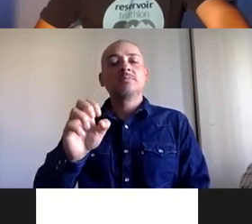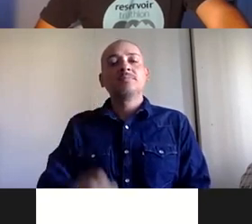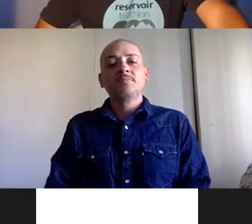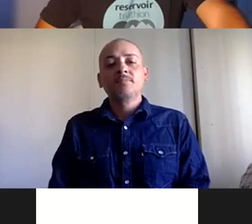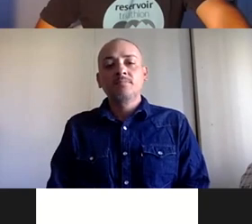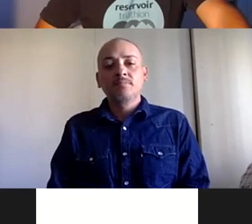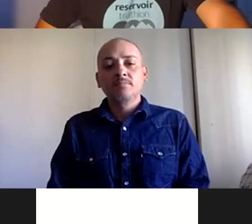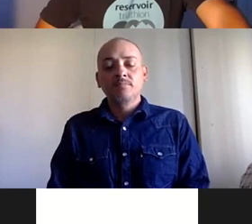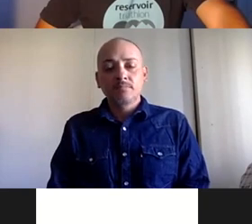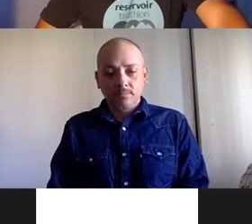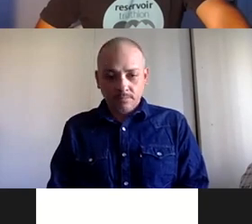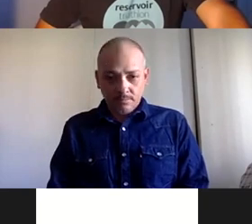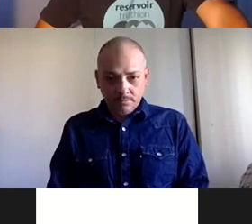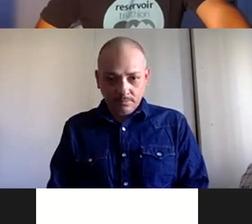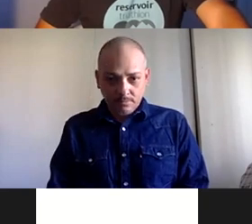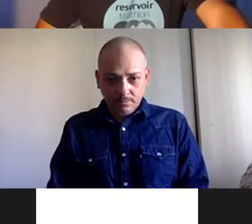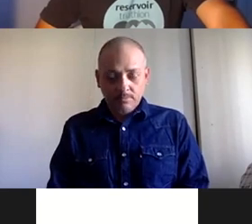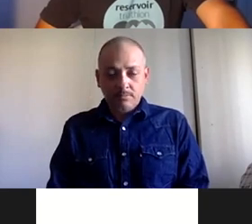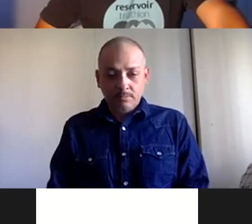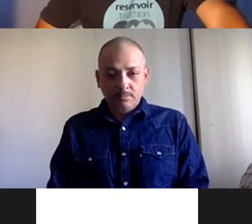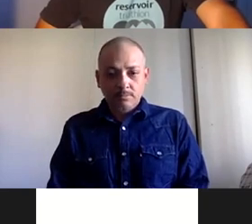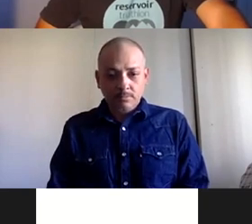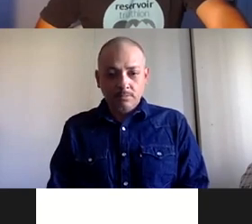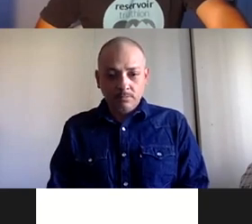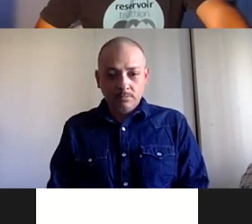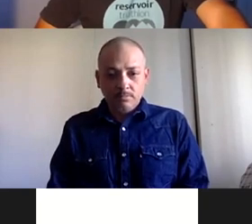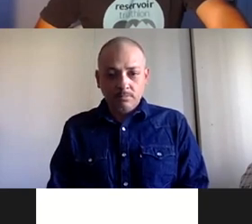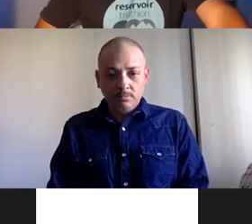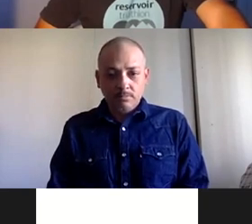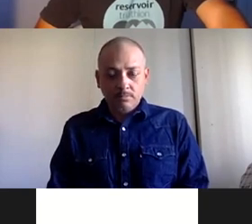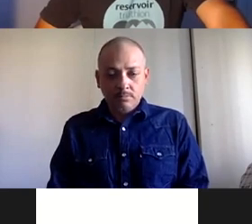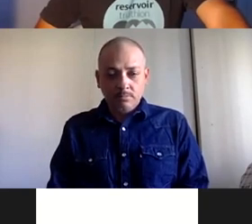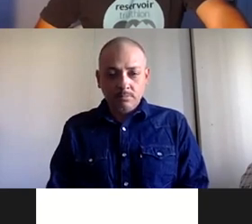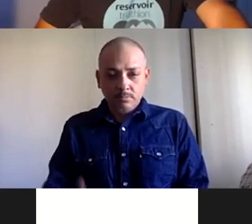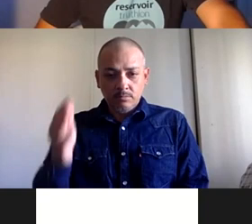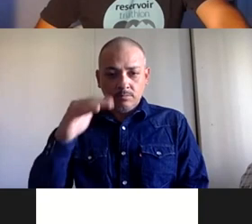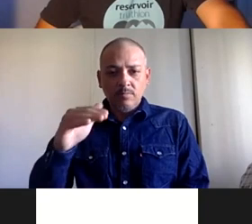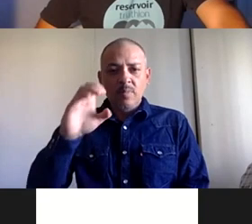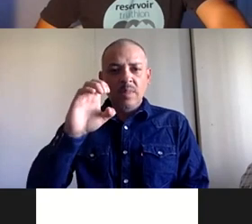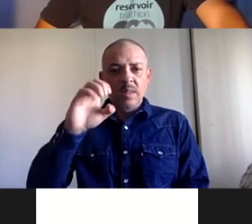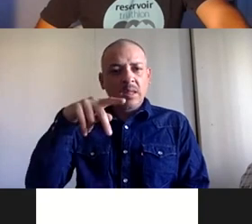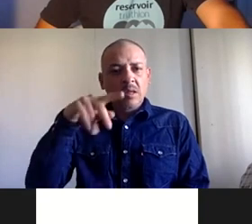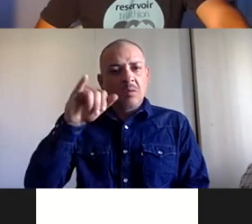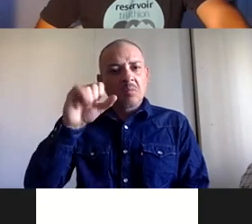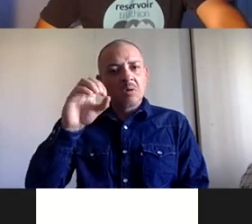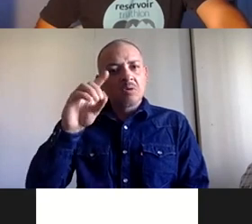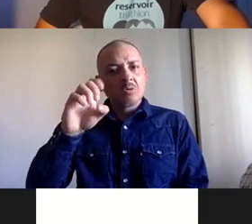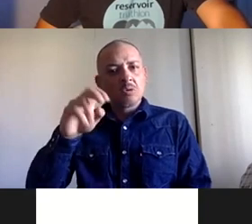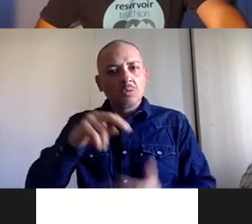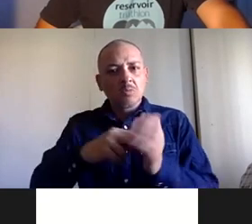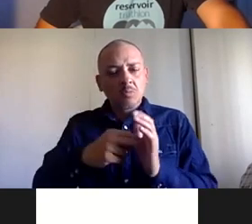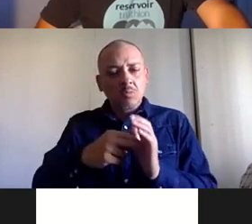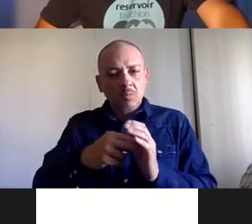Let's see. Yes, and the episode will be basically one playthrough